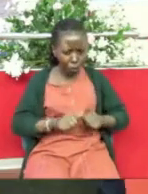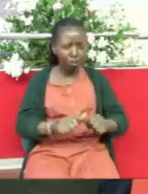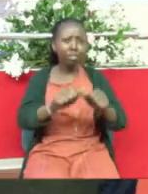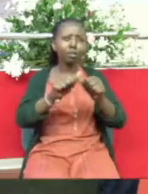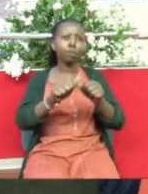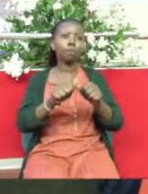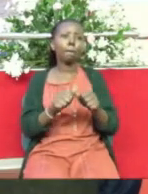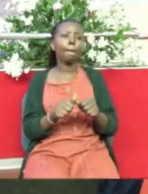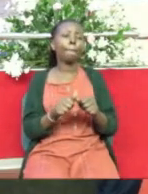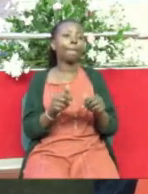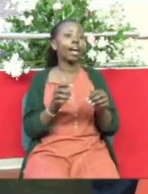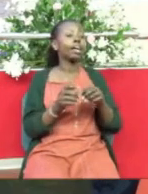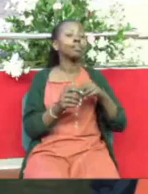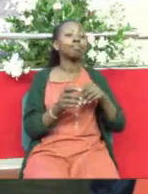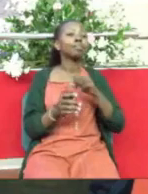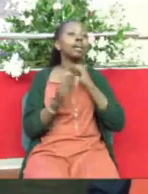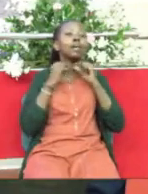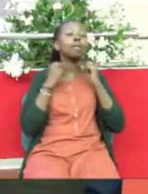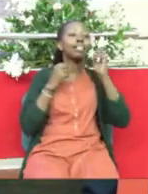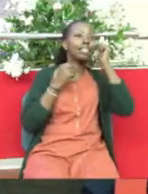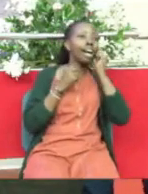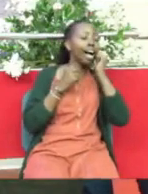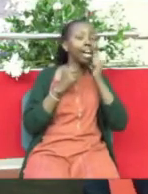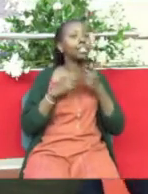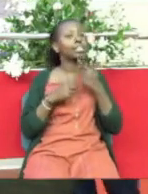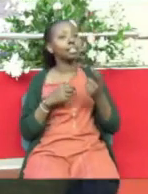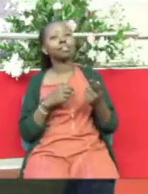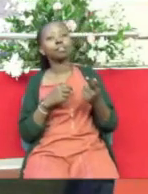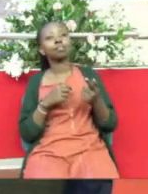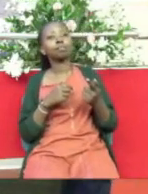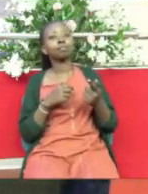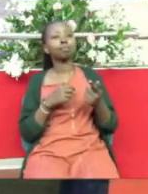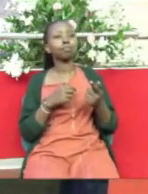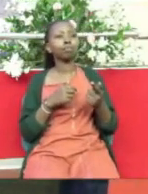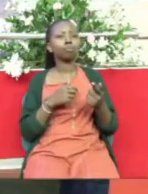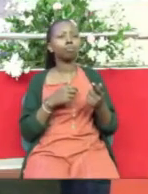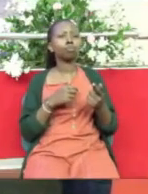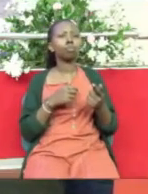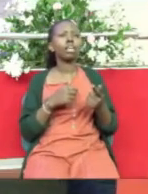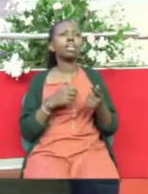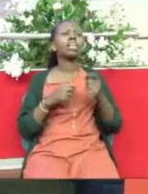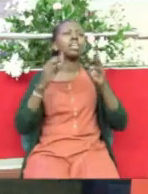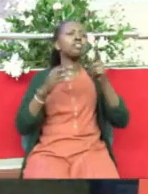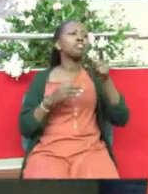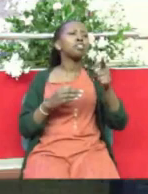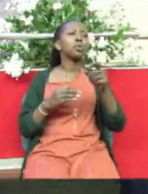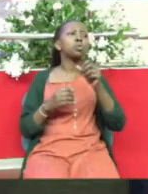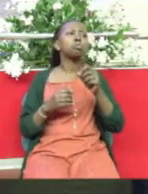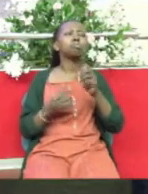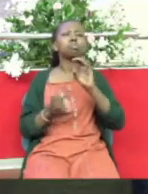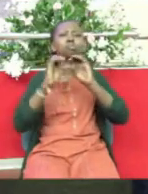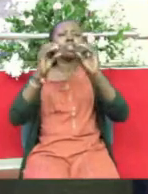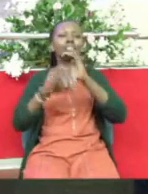our mom, Pastor Alice Unomali, says mchungaji, mama Alice, usema, that a part-time Christian cannot defeat a full-time devil.